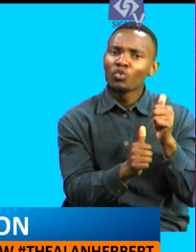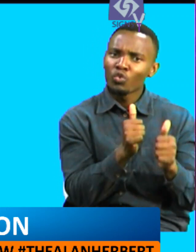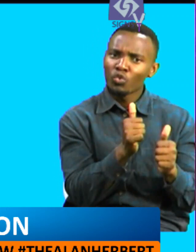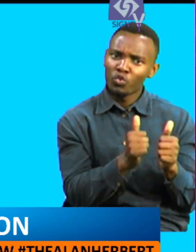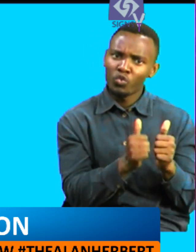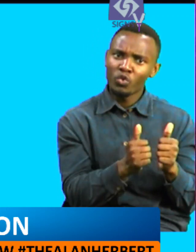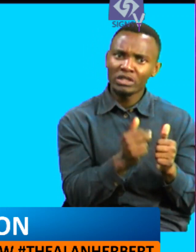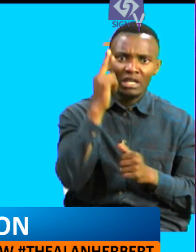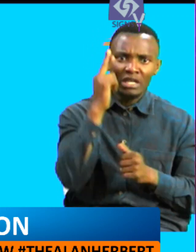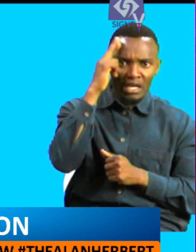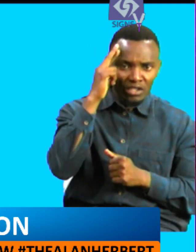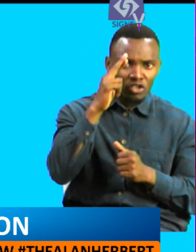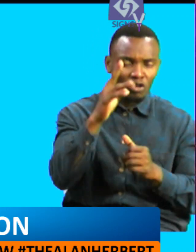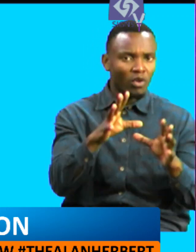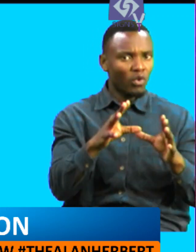reasonable